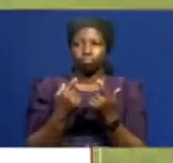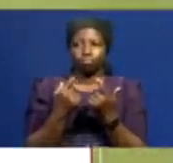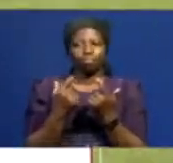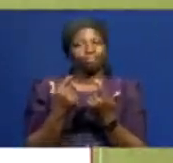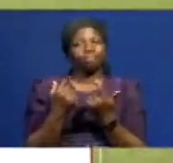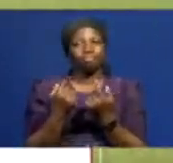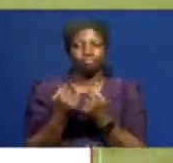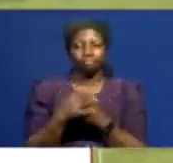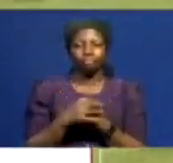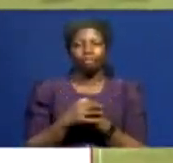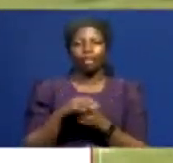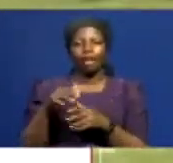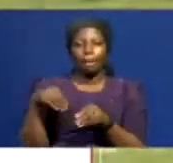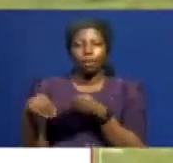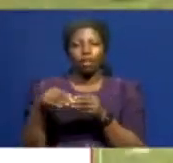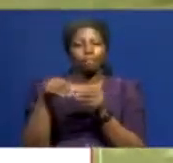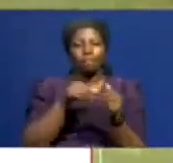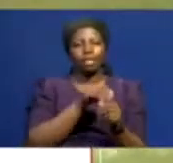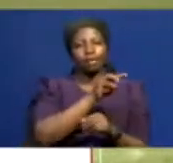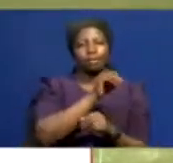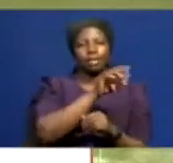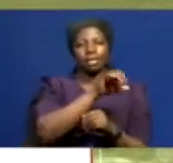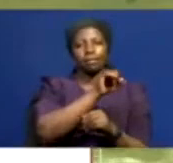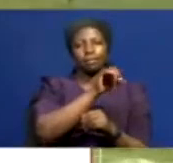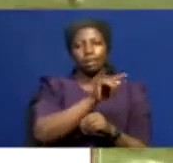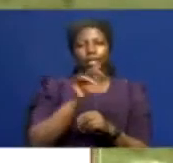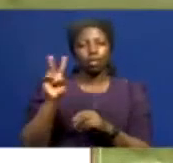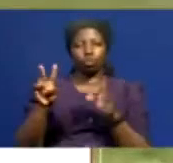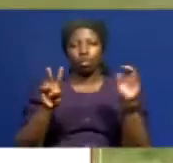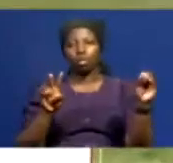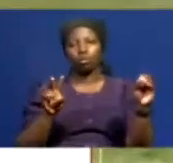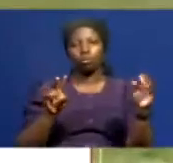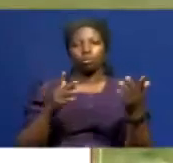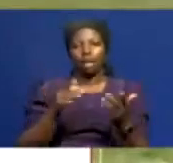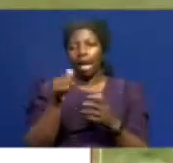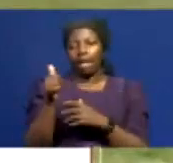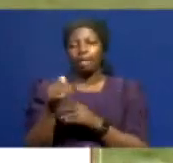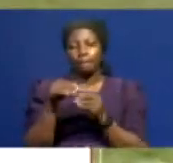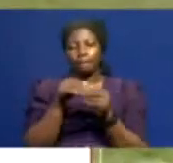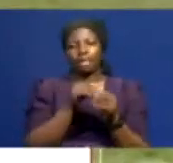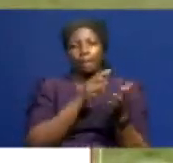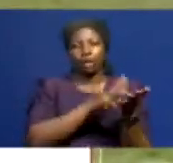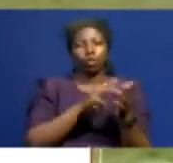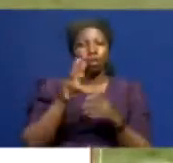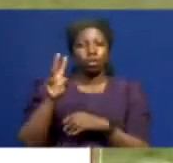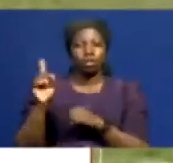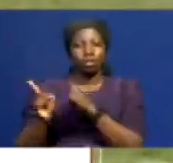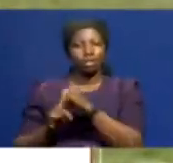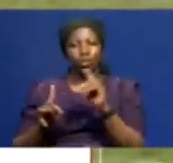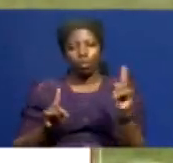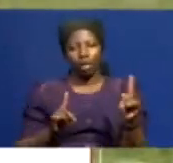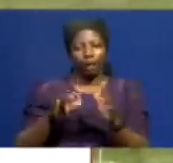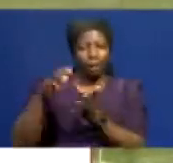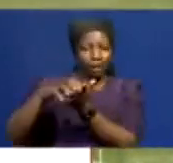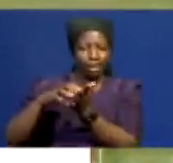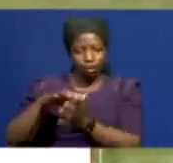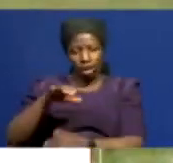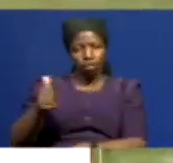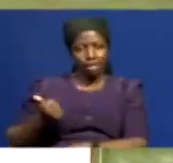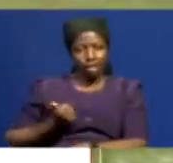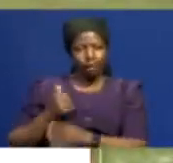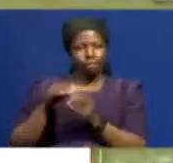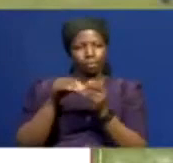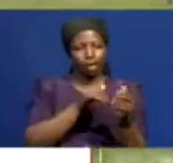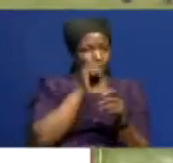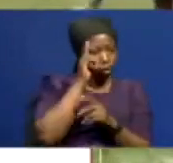Busia beat Marsabit 2-0, while Ausini Gishu beat Migori 6-1. Under the Pool B for girls, Macheko County girls beat